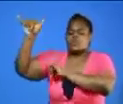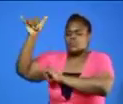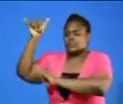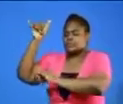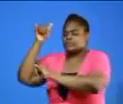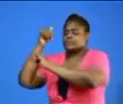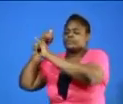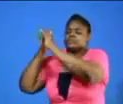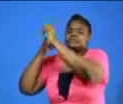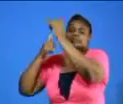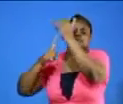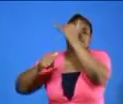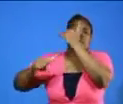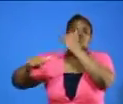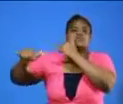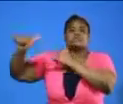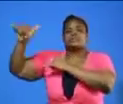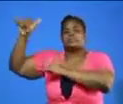forevermore,